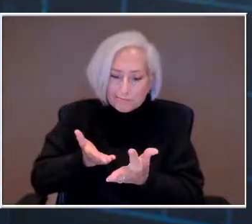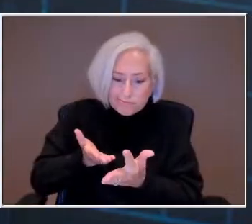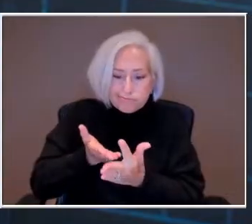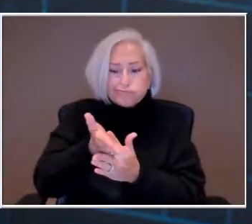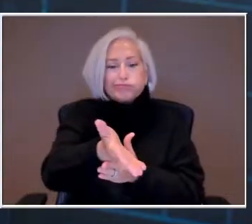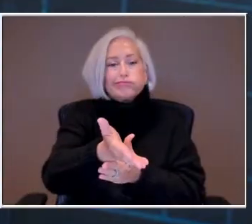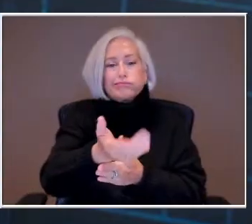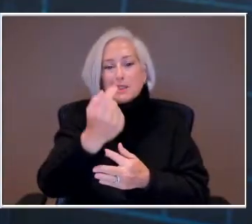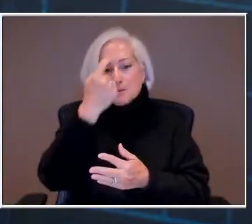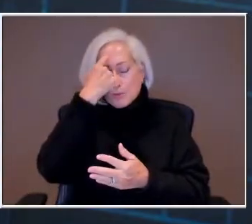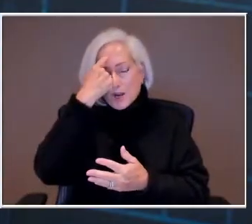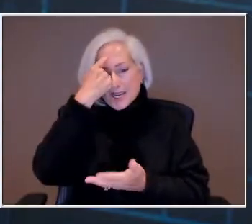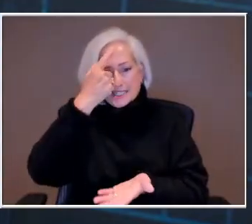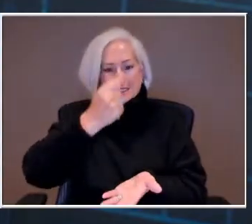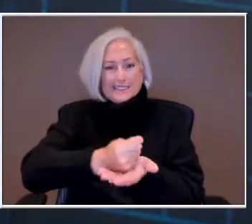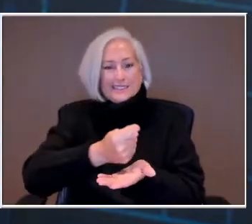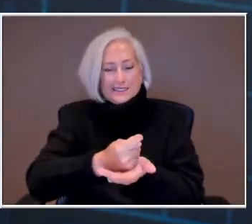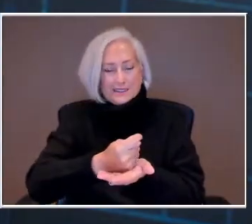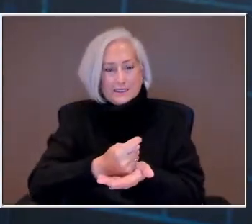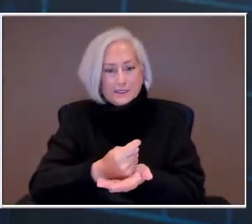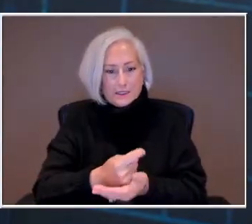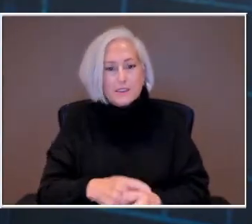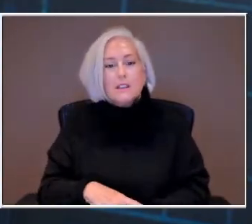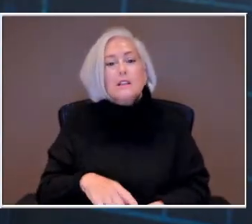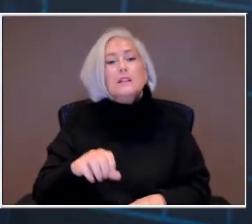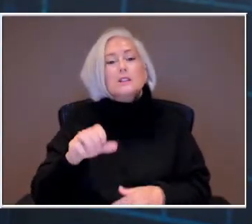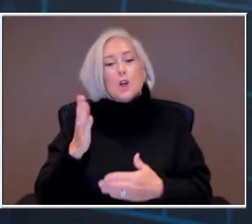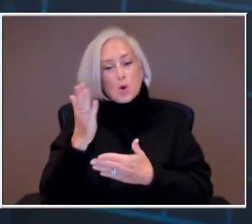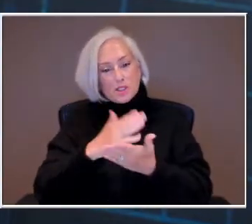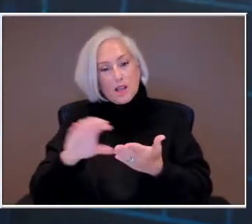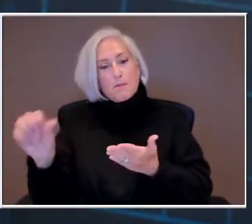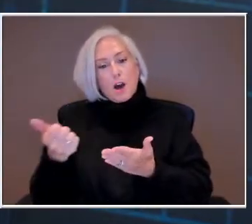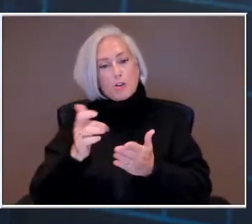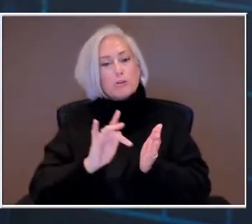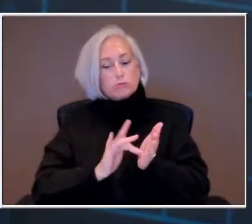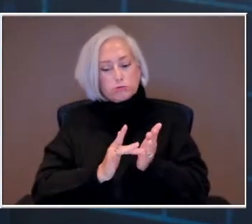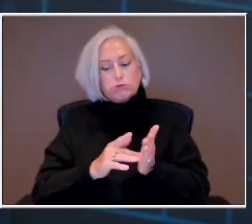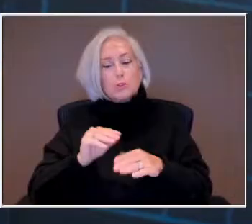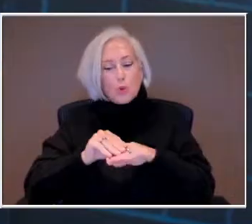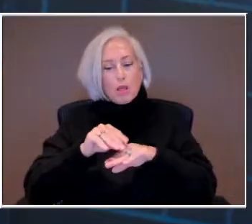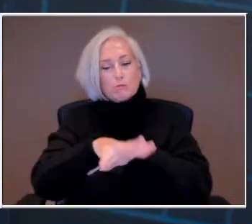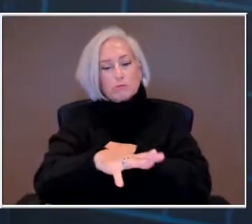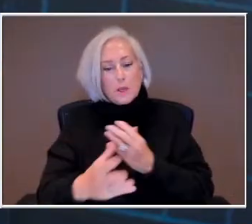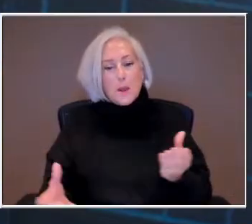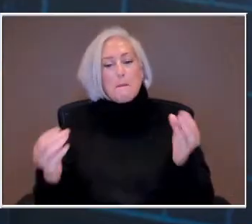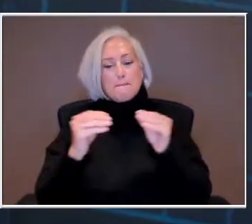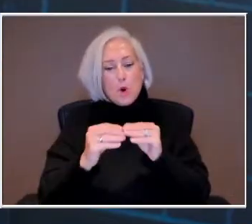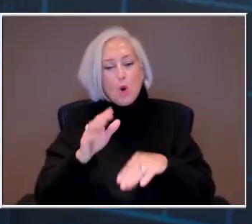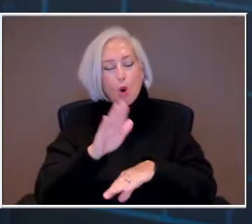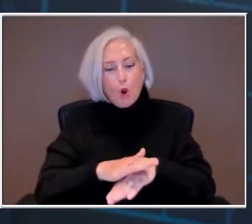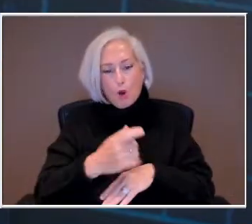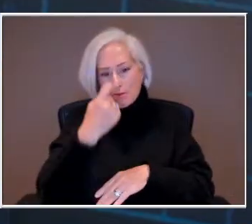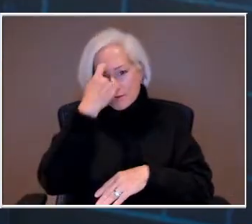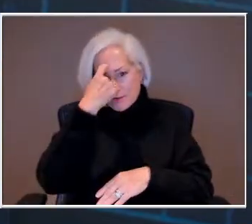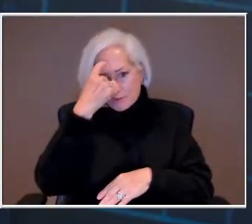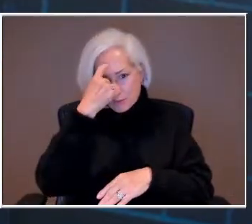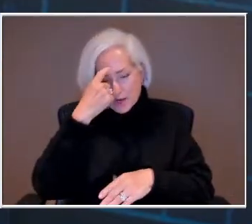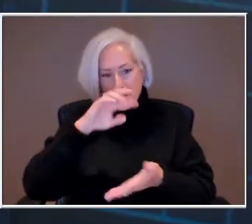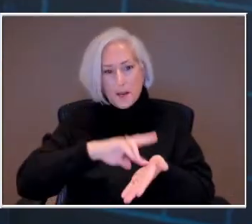erlotinib or semetinib, it has a better penetration in the brain. So that allows us to treat the brain metastasis